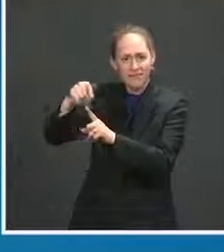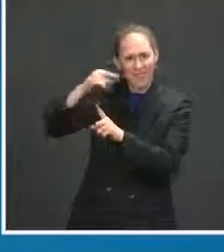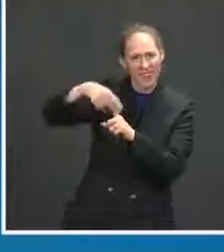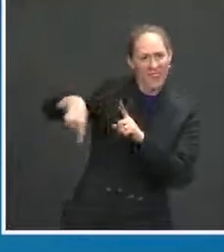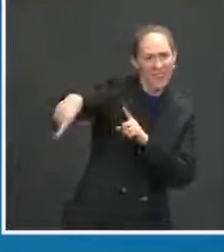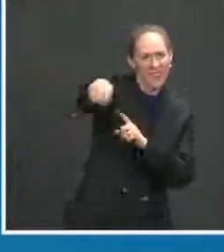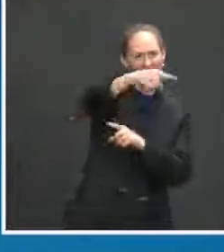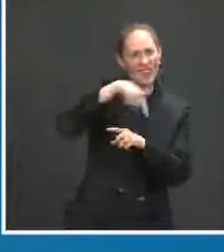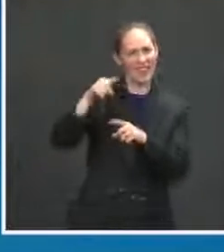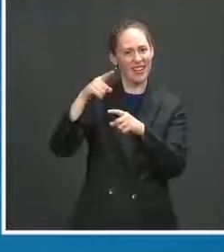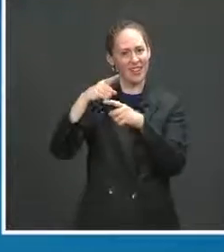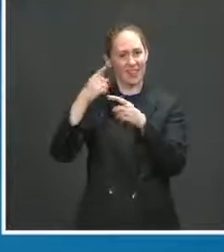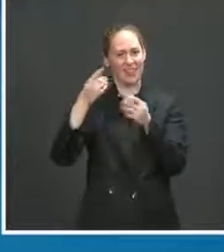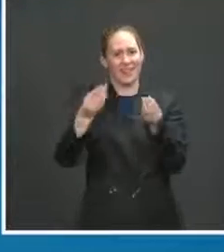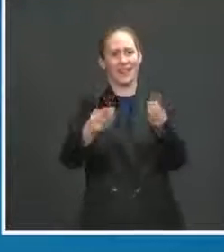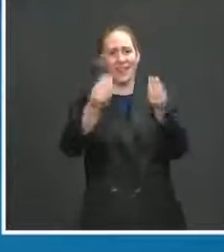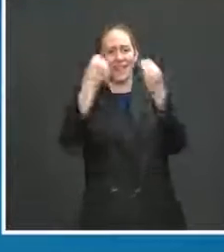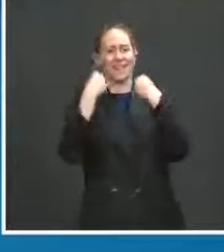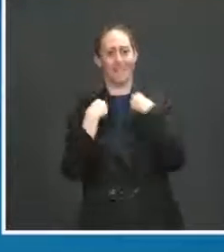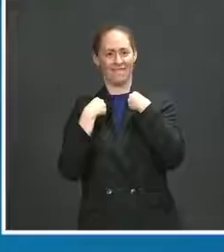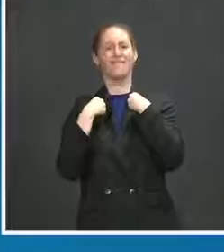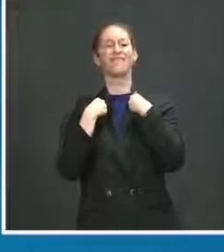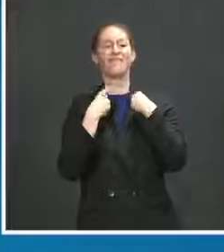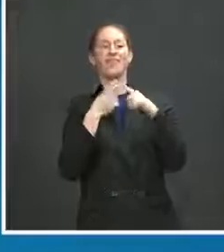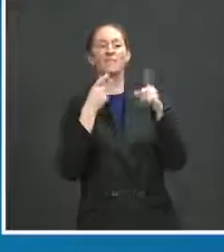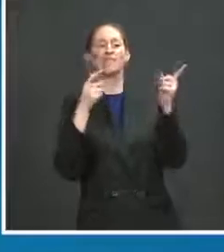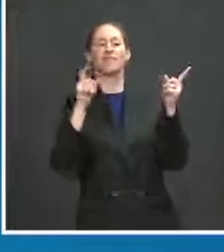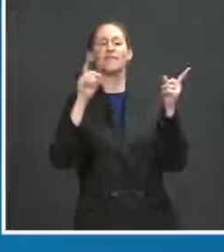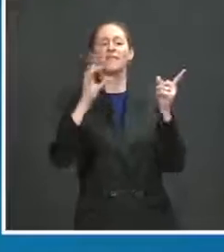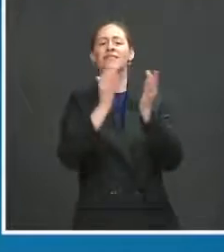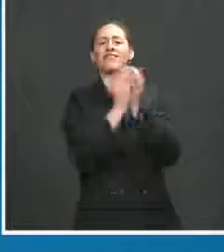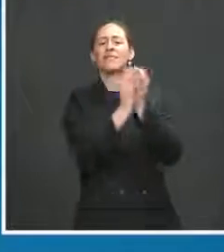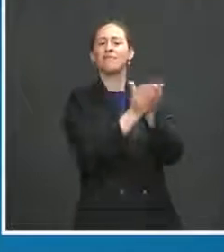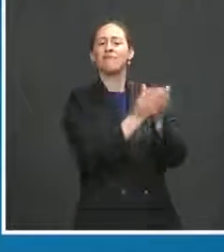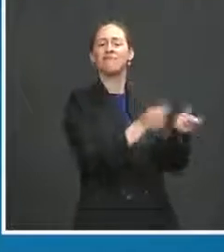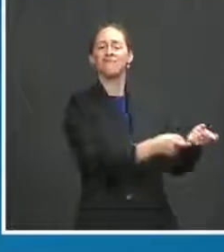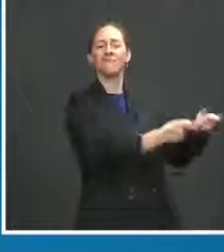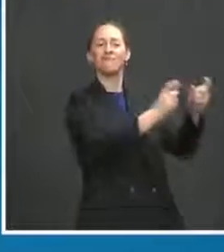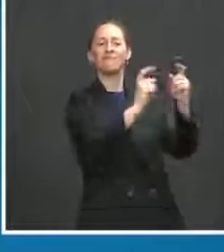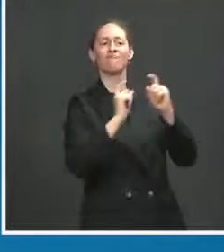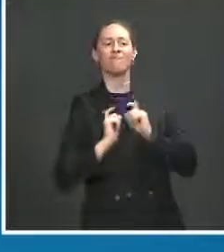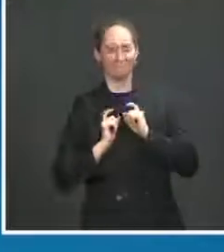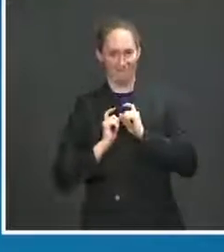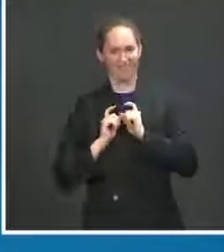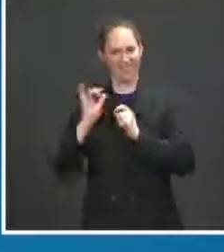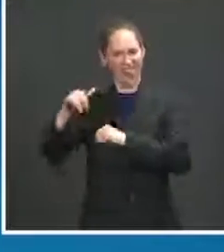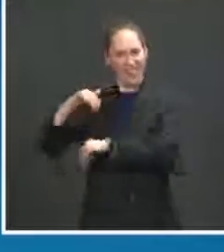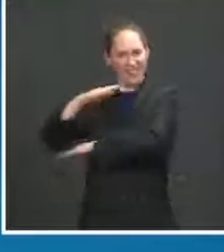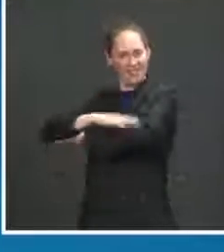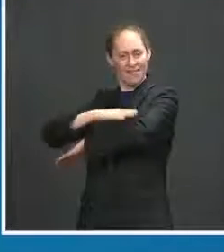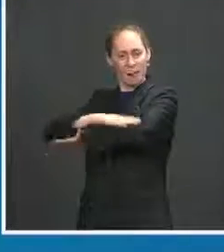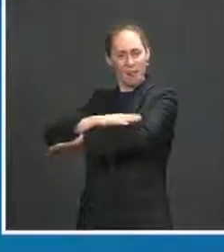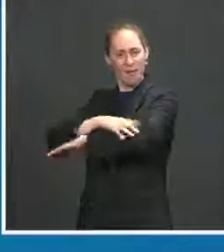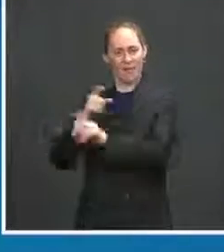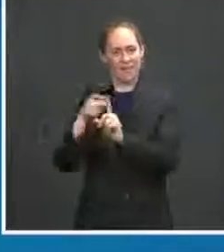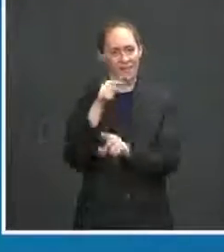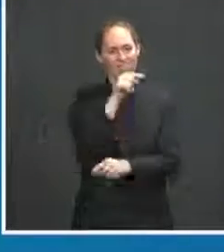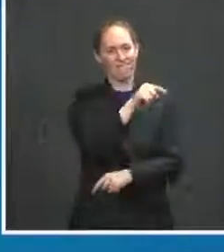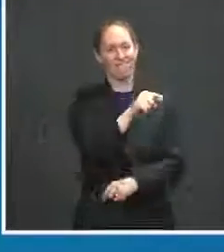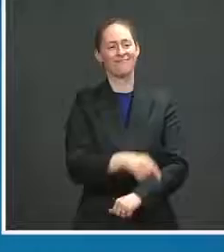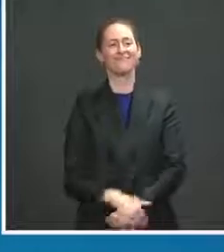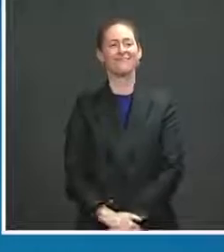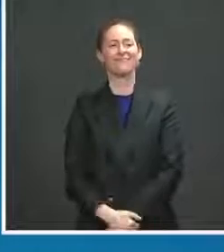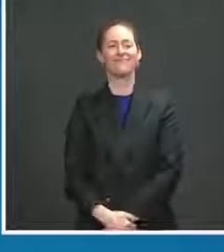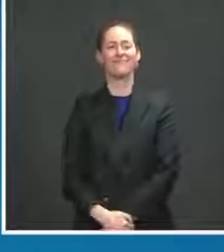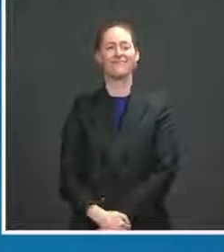USS Constitution. My ceremonial office was once occupied by